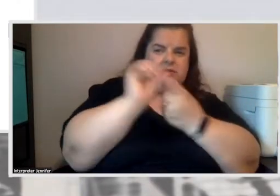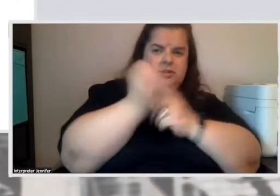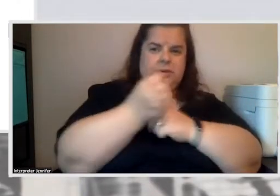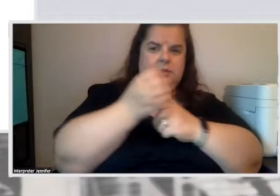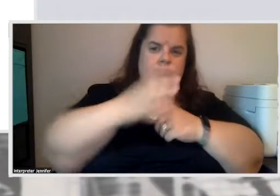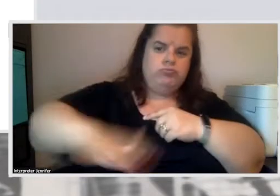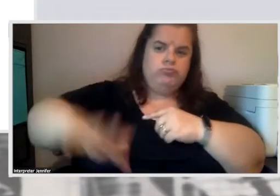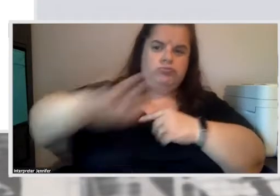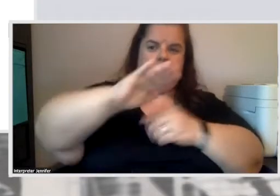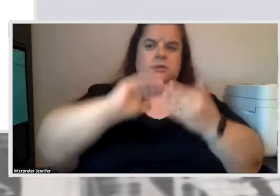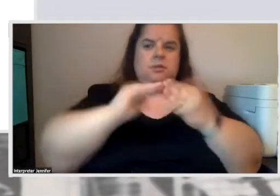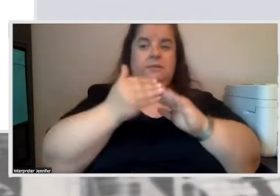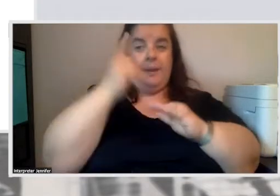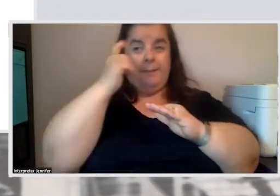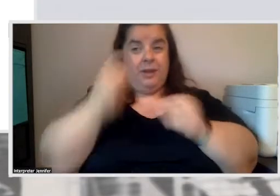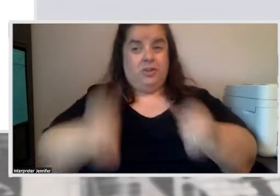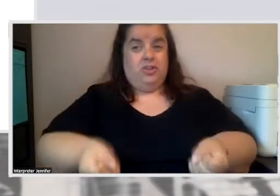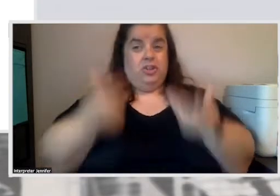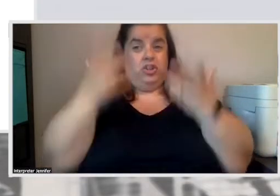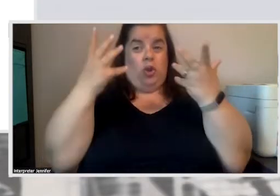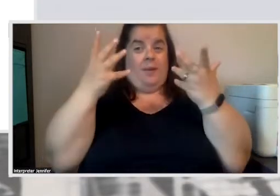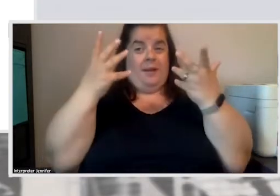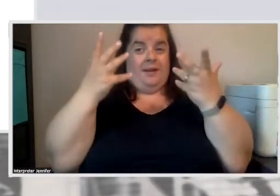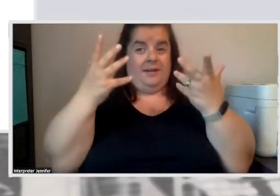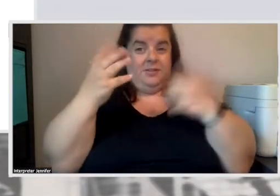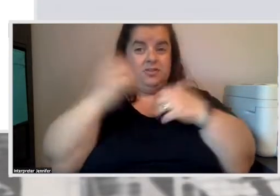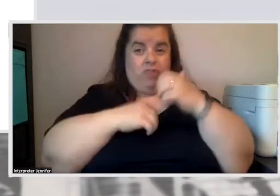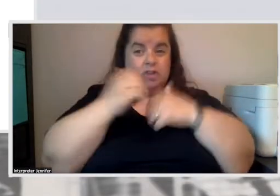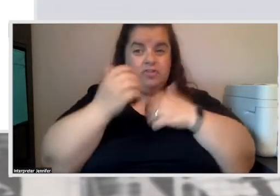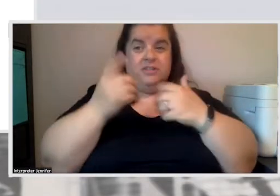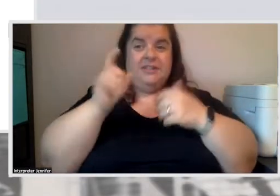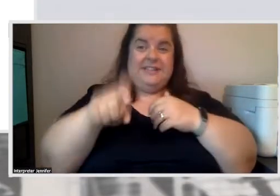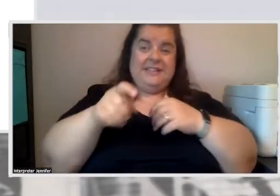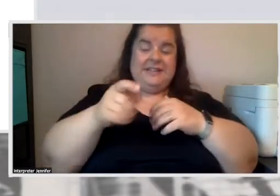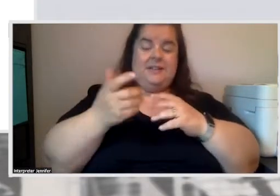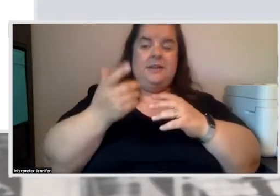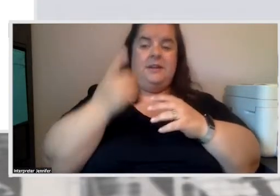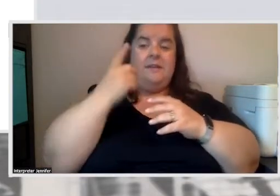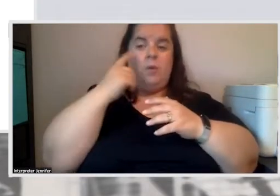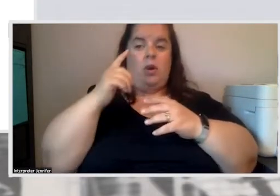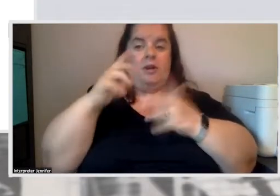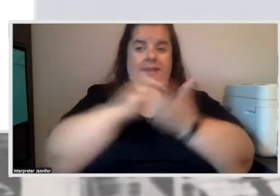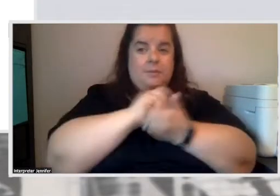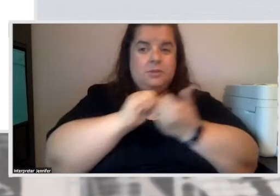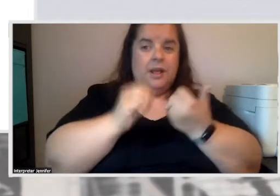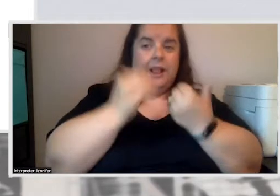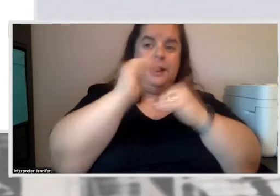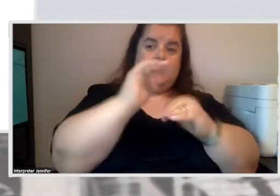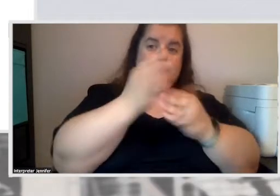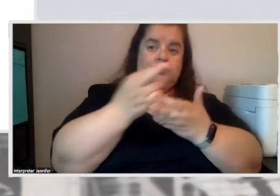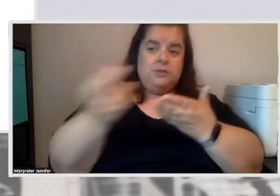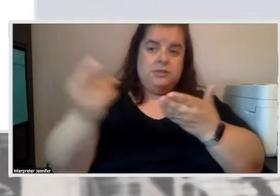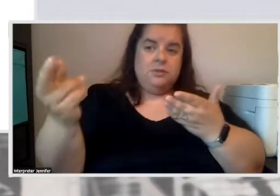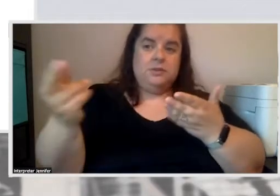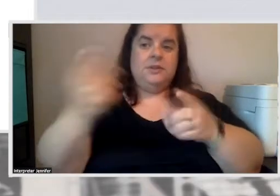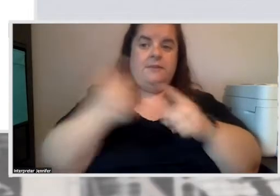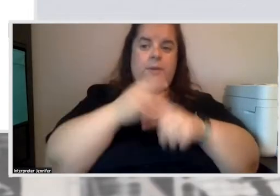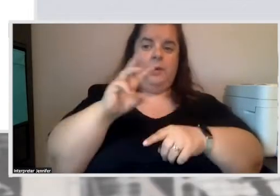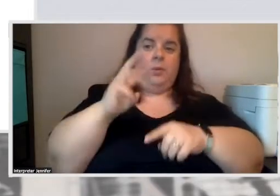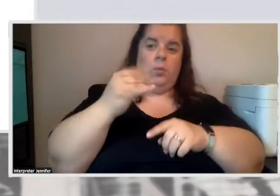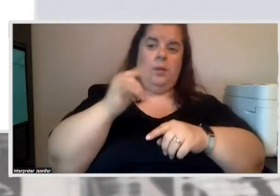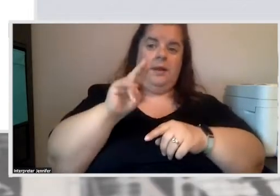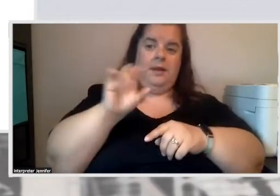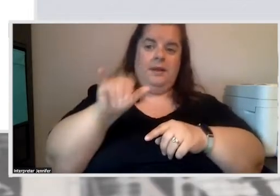the volume of condemned structures and the need for demolition and limited resources that you just heard from Whitney, how